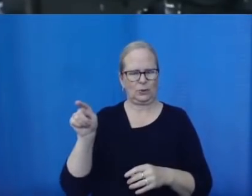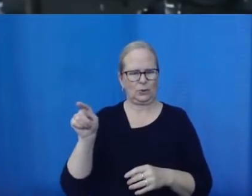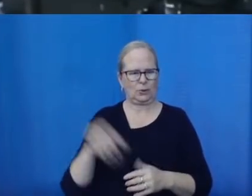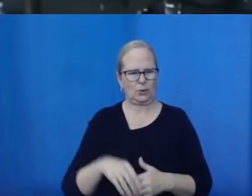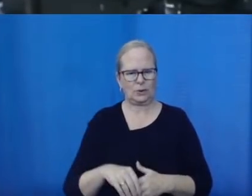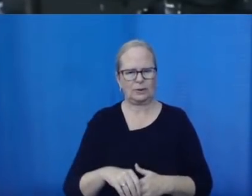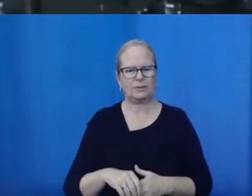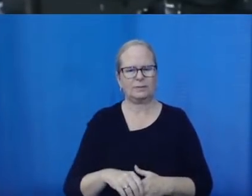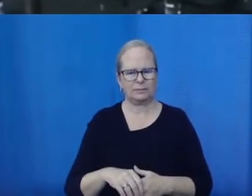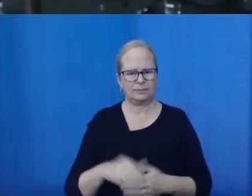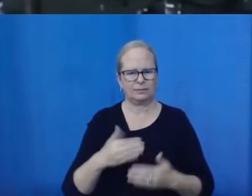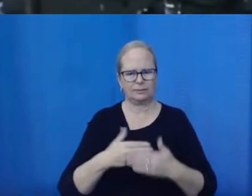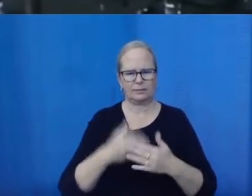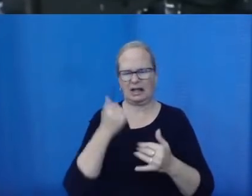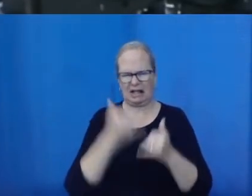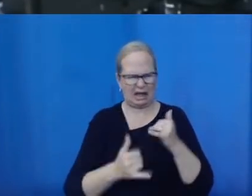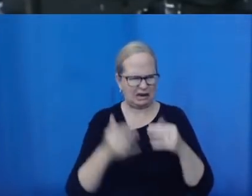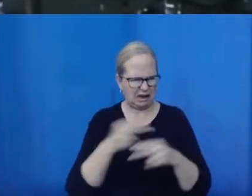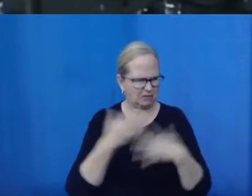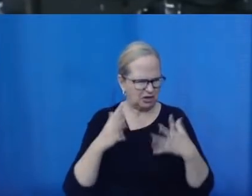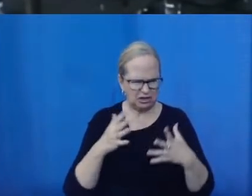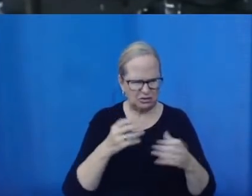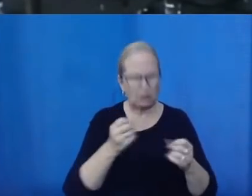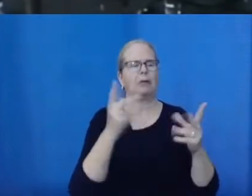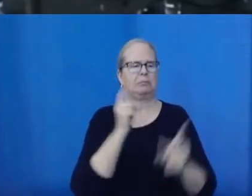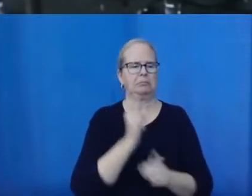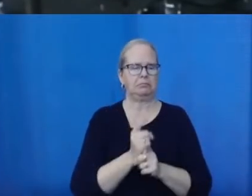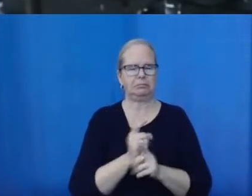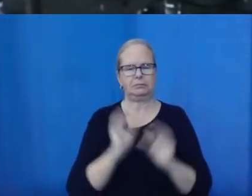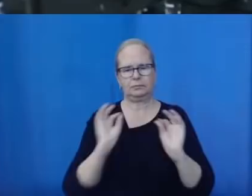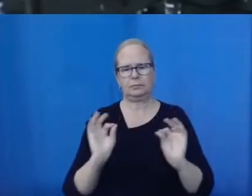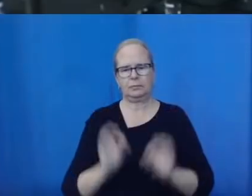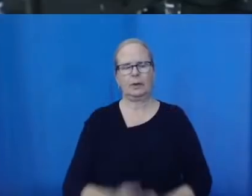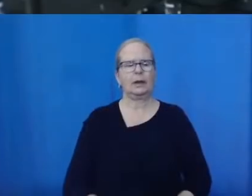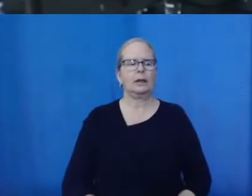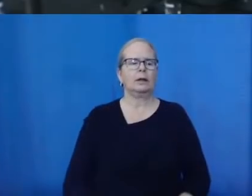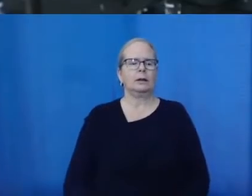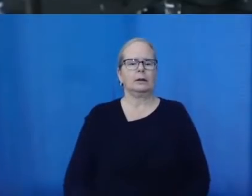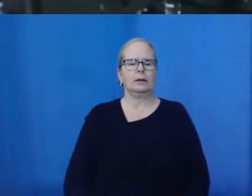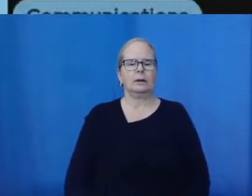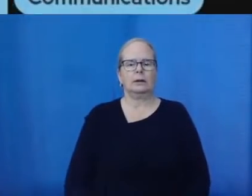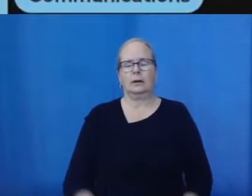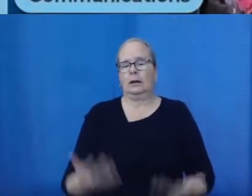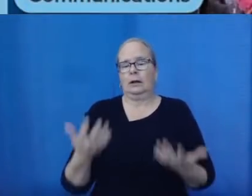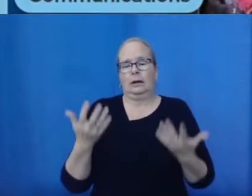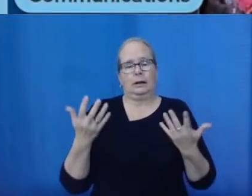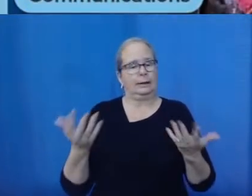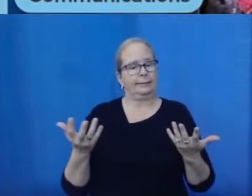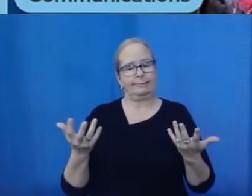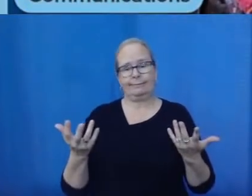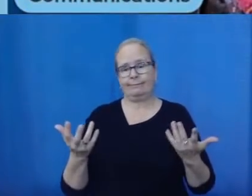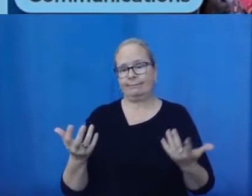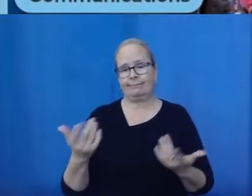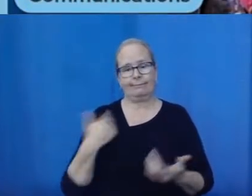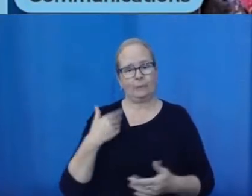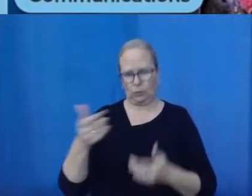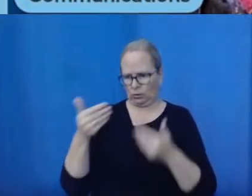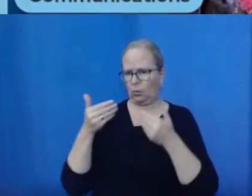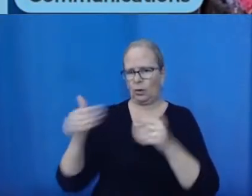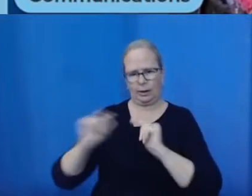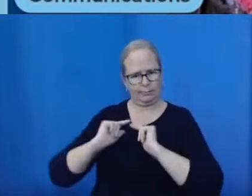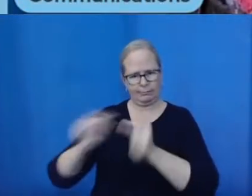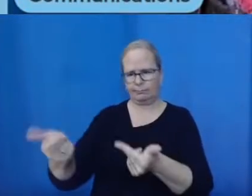Yeah, I think we should just go right into the slide to the presentation today, because I do think it's so important. So thank you.